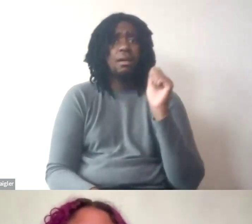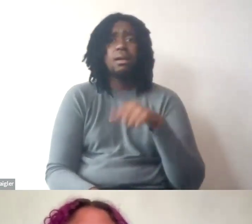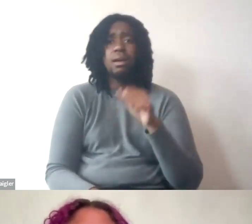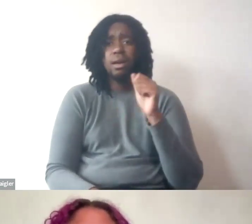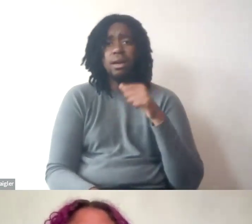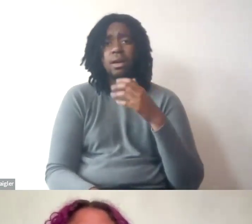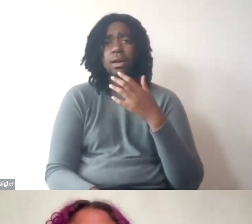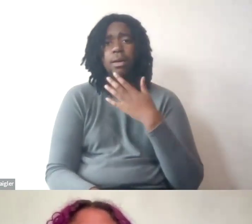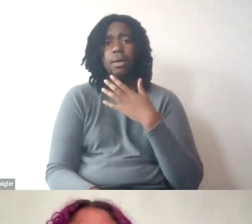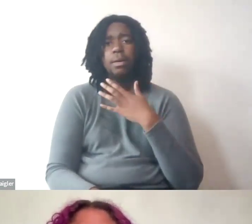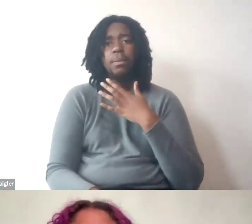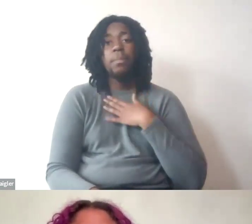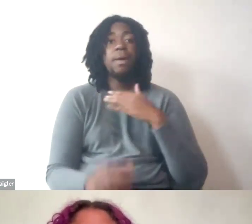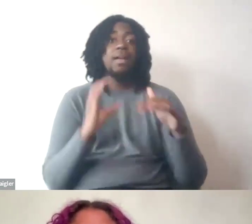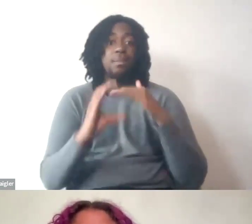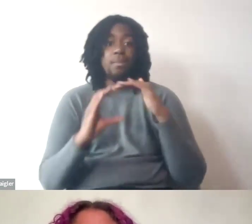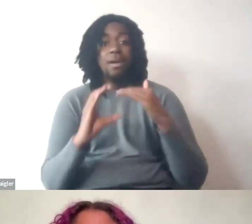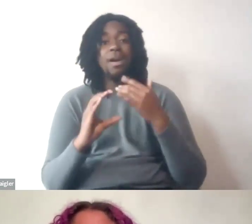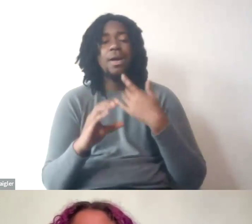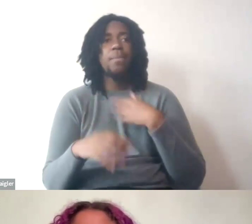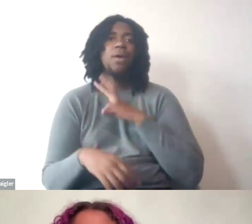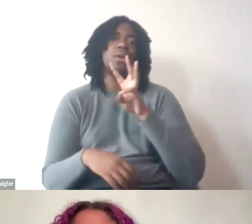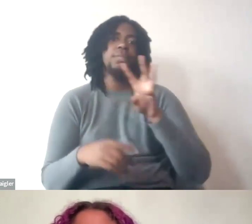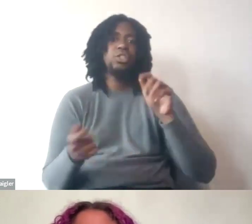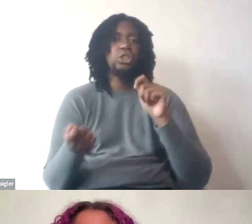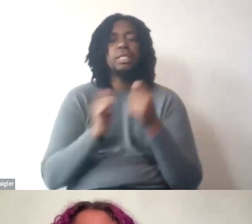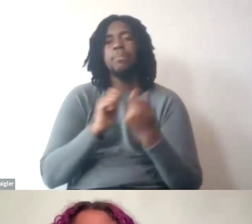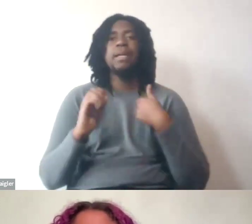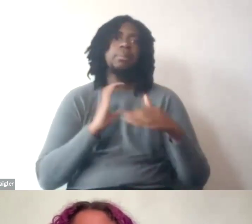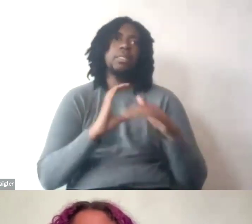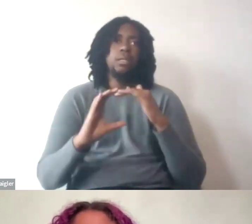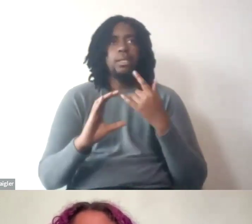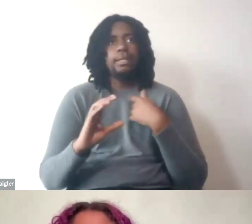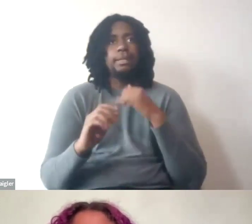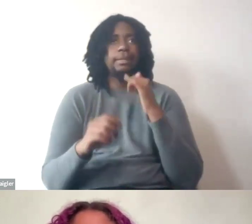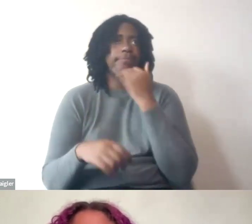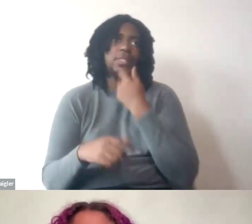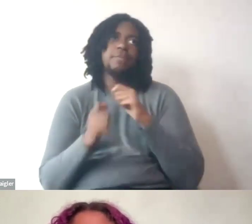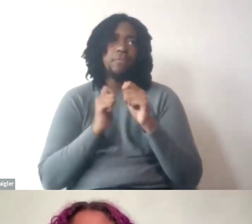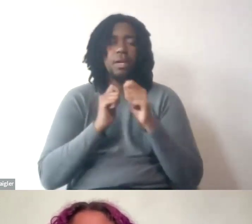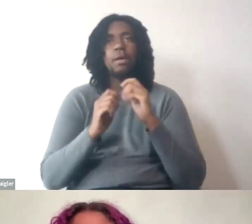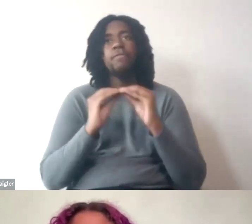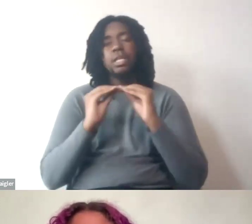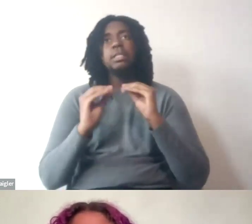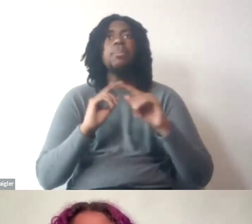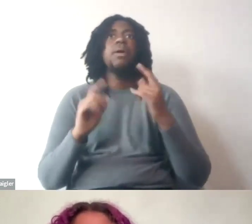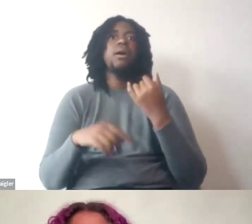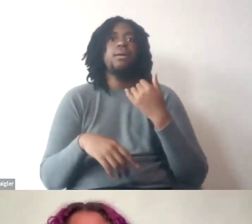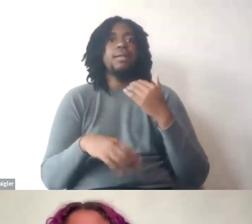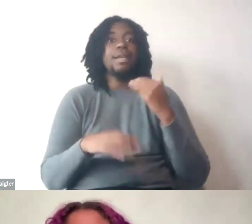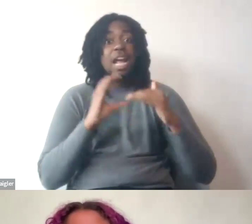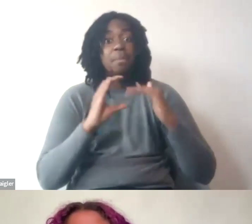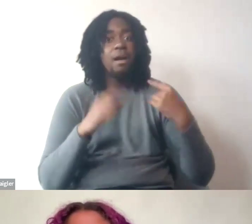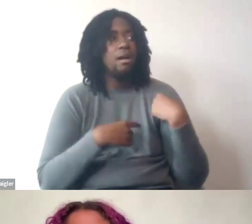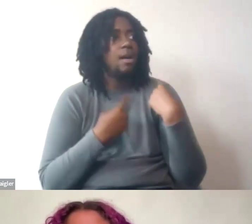my website, so my email system I need to fix it, but I've had emails over the years and young people telling me